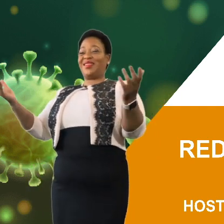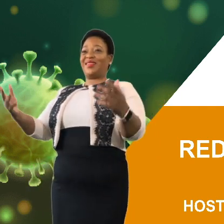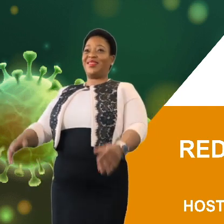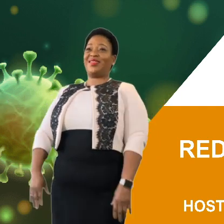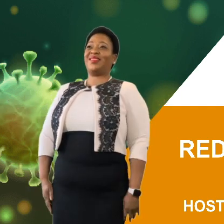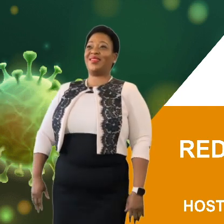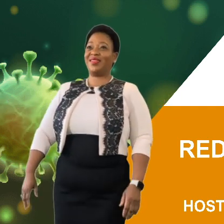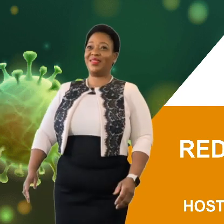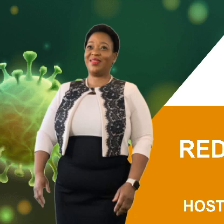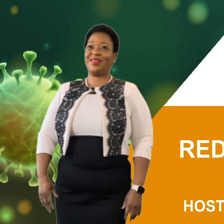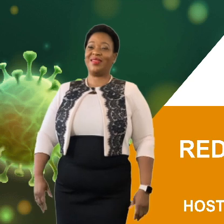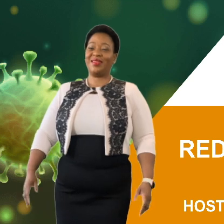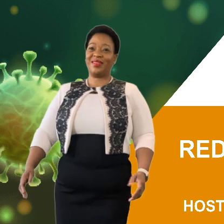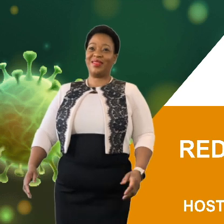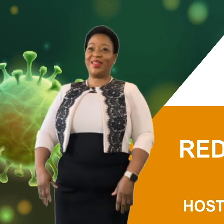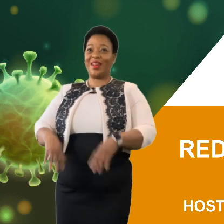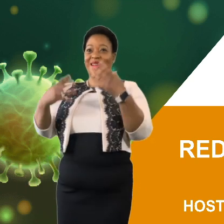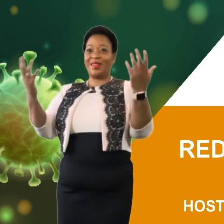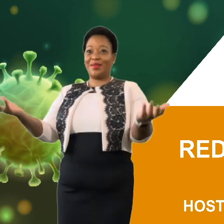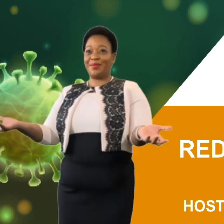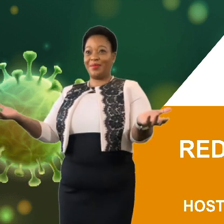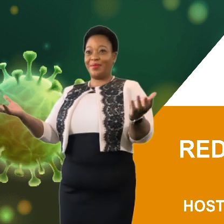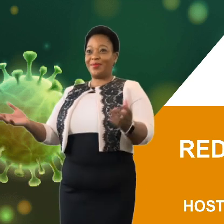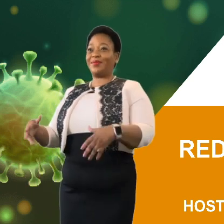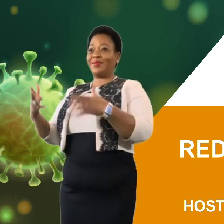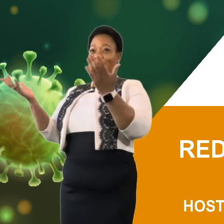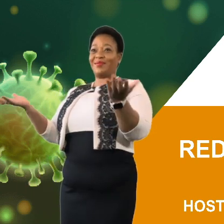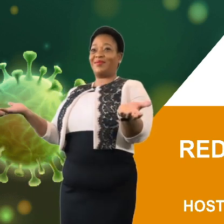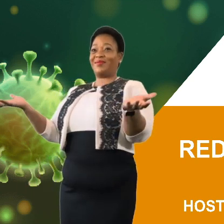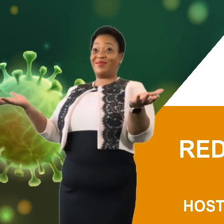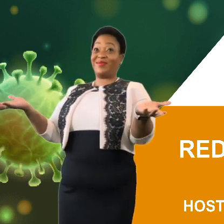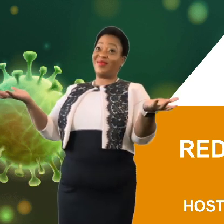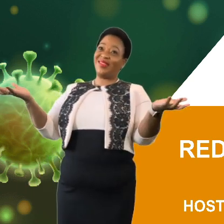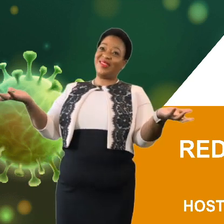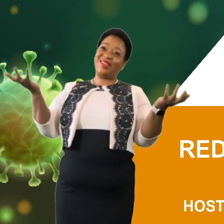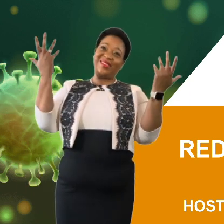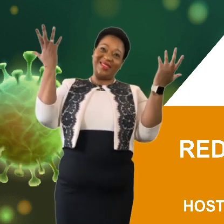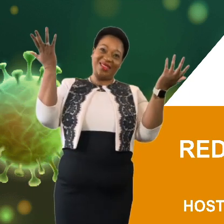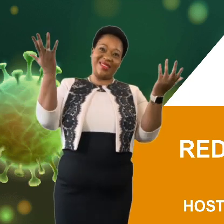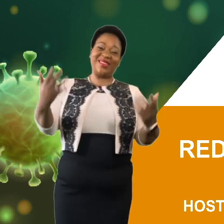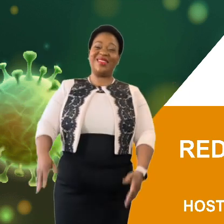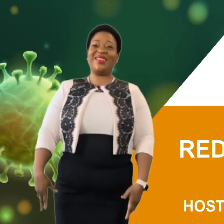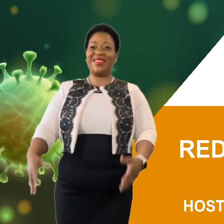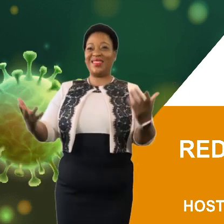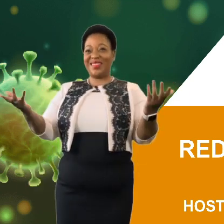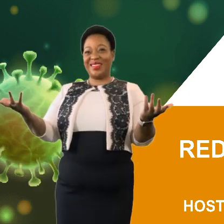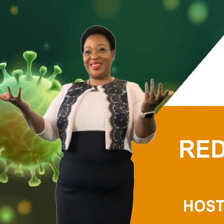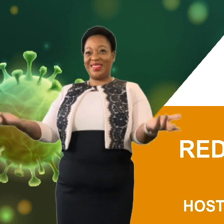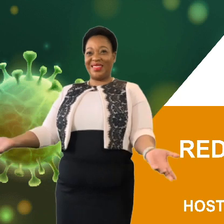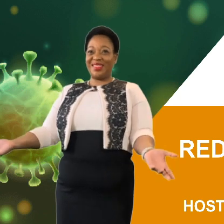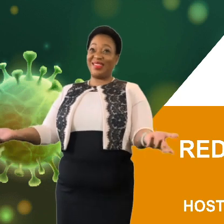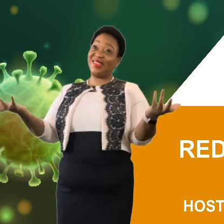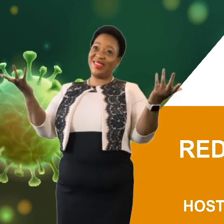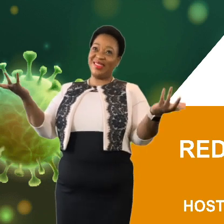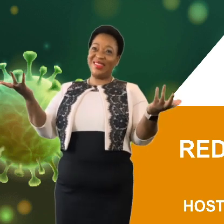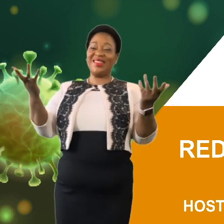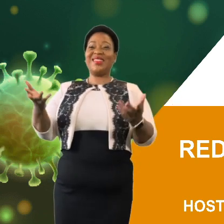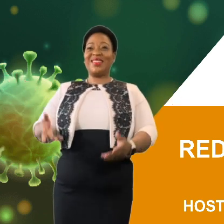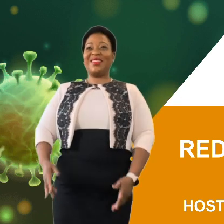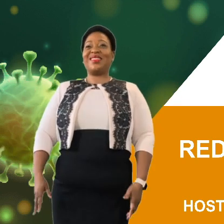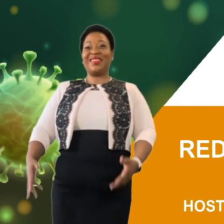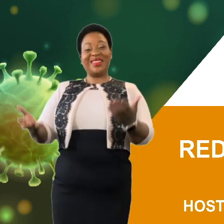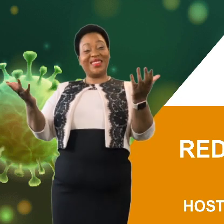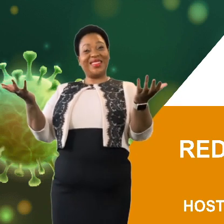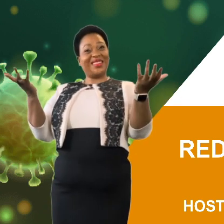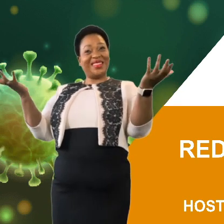to the employer pays direct employees. As at that stage, within 24 hours,